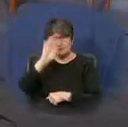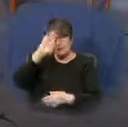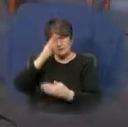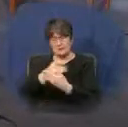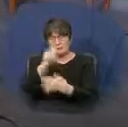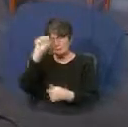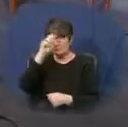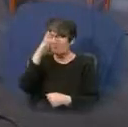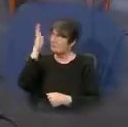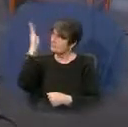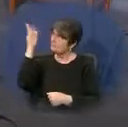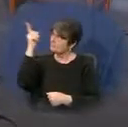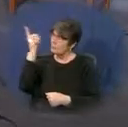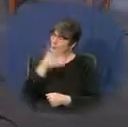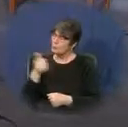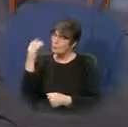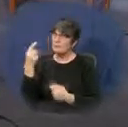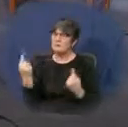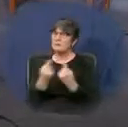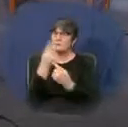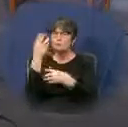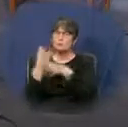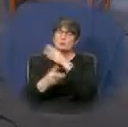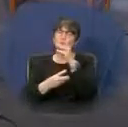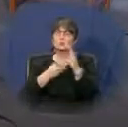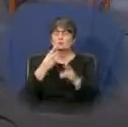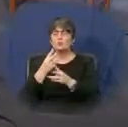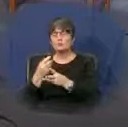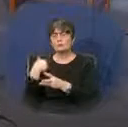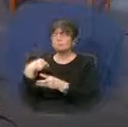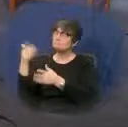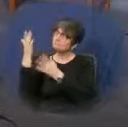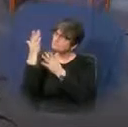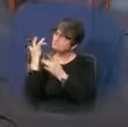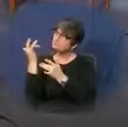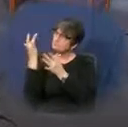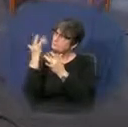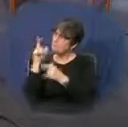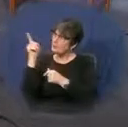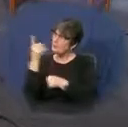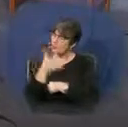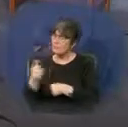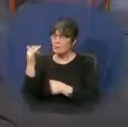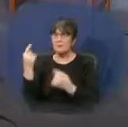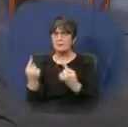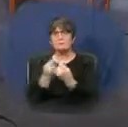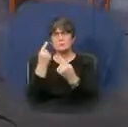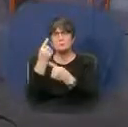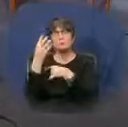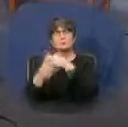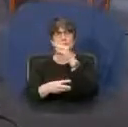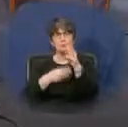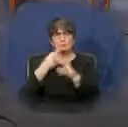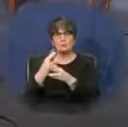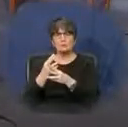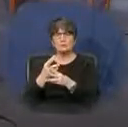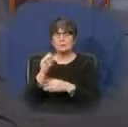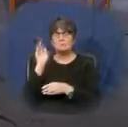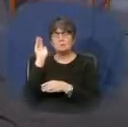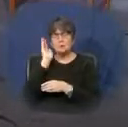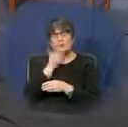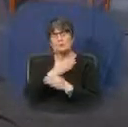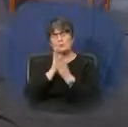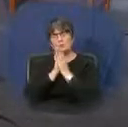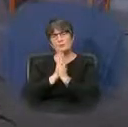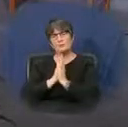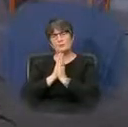of the Father, you take away the sins of the world, have mercy on us. You take away the sins of the world, receive our